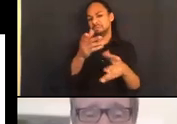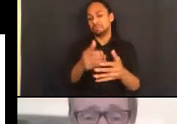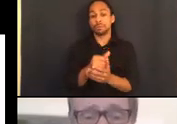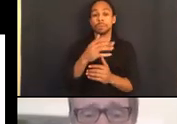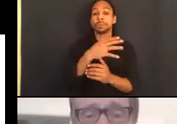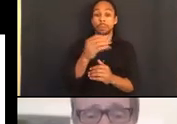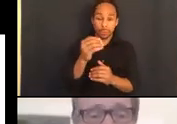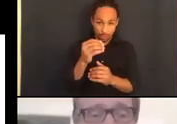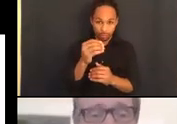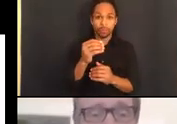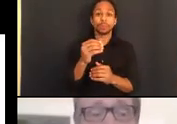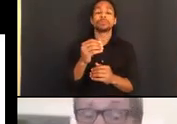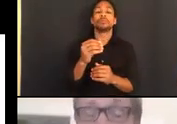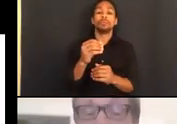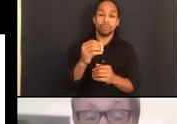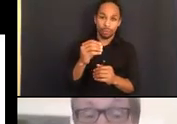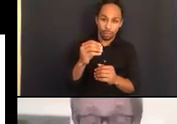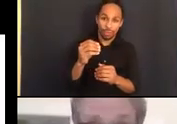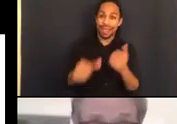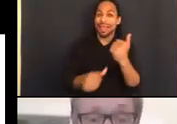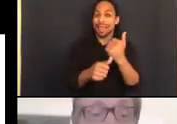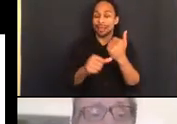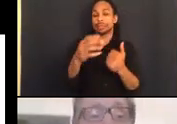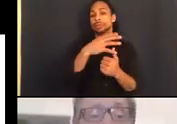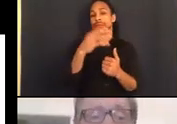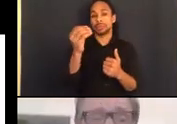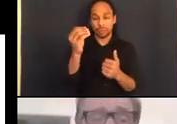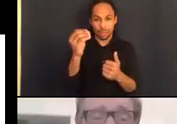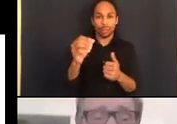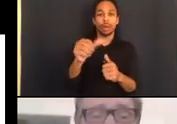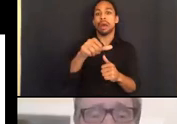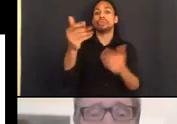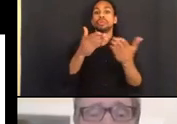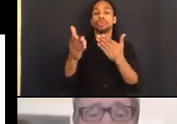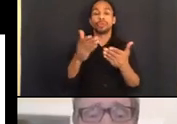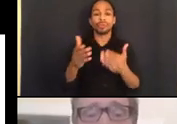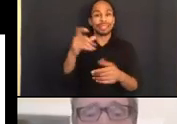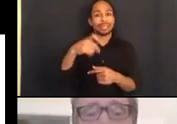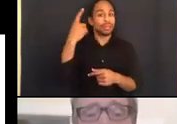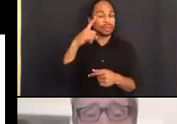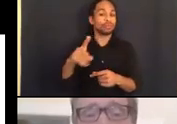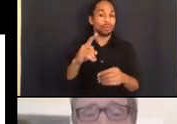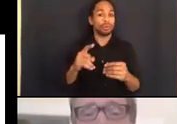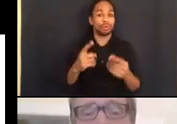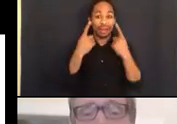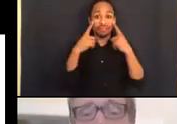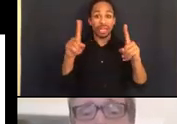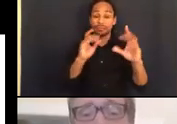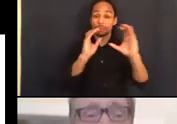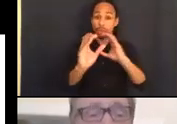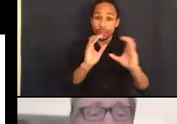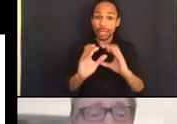and auxiliary services needed for effective communication. We continue this day to track and monitor reports of state and